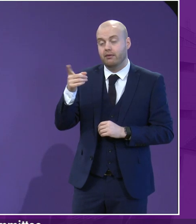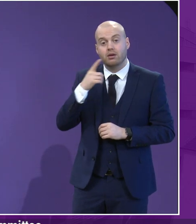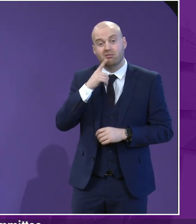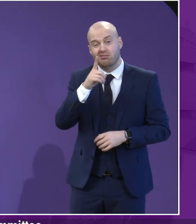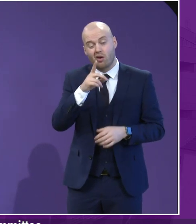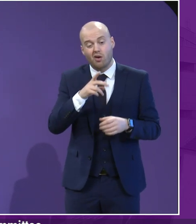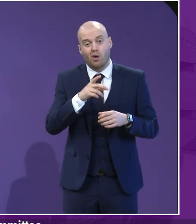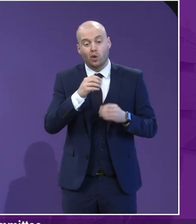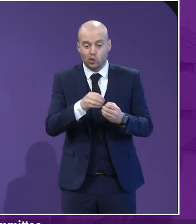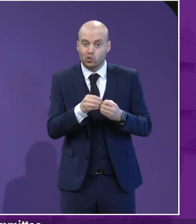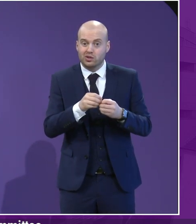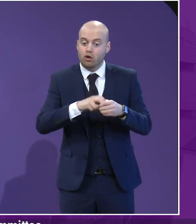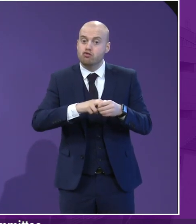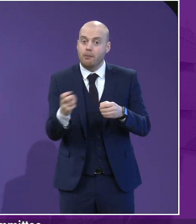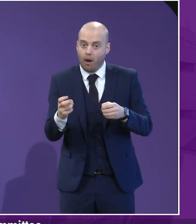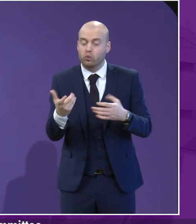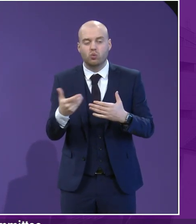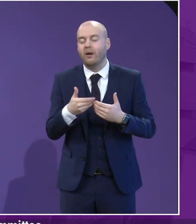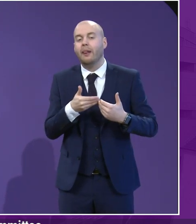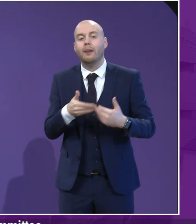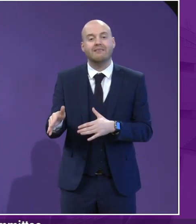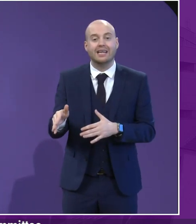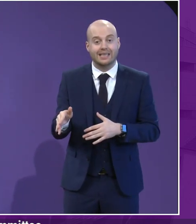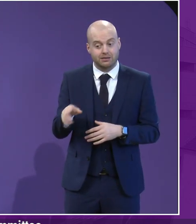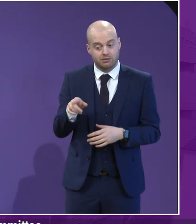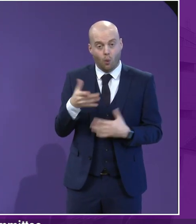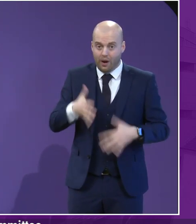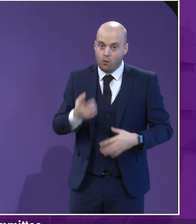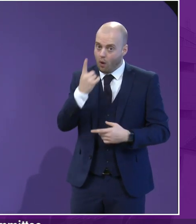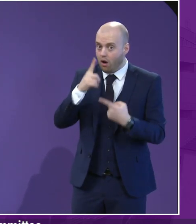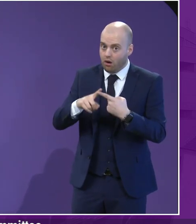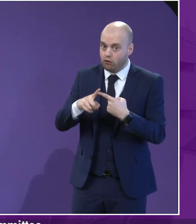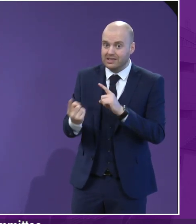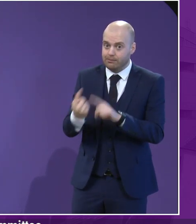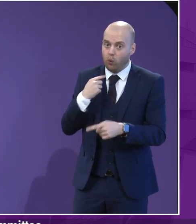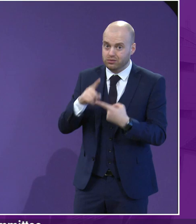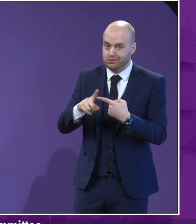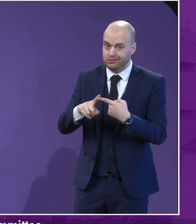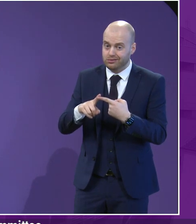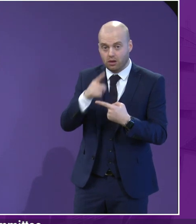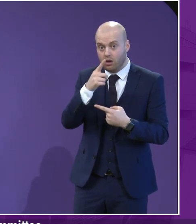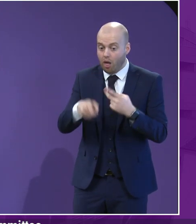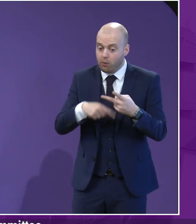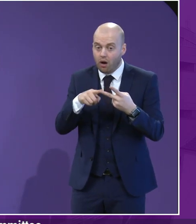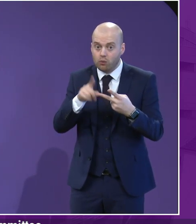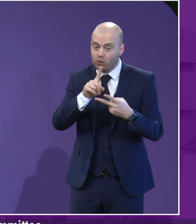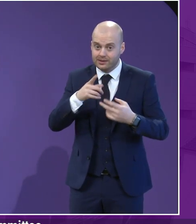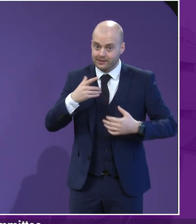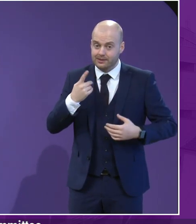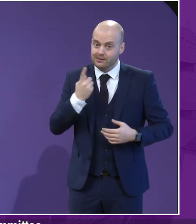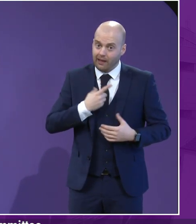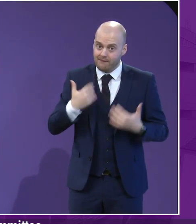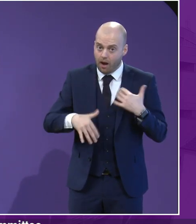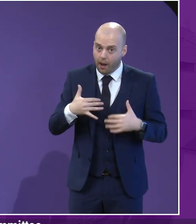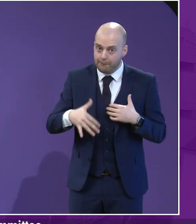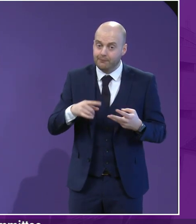One of the things that we heard last week from the evidence that we heard was for some lecturers, they don't realise people are having difficulty until they just don't turn